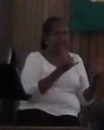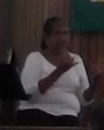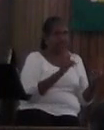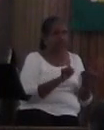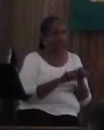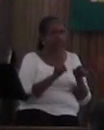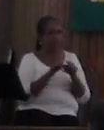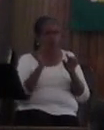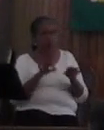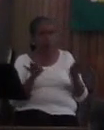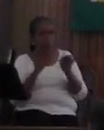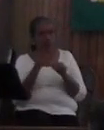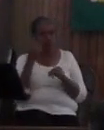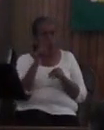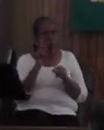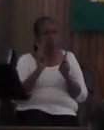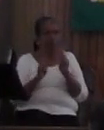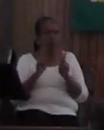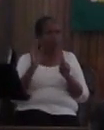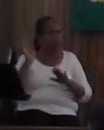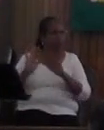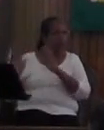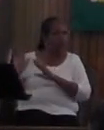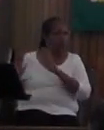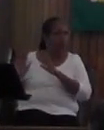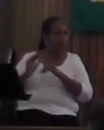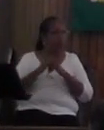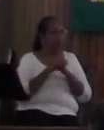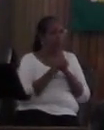them so many years ago.